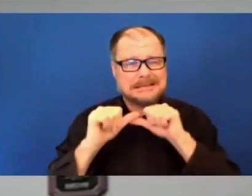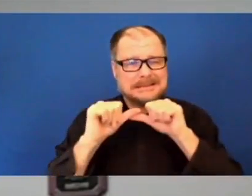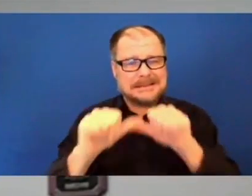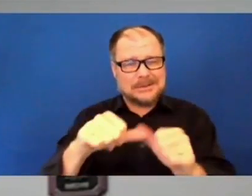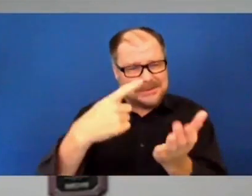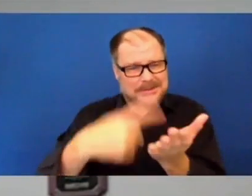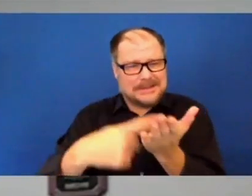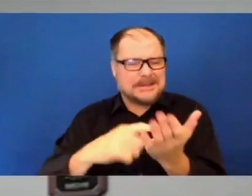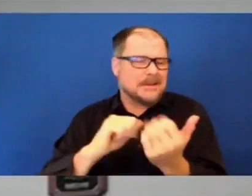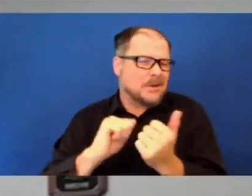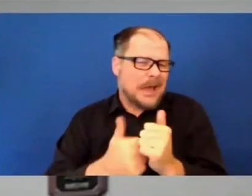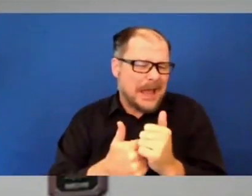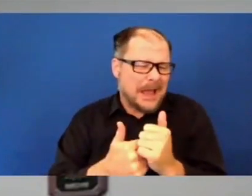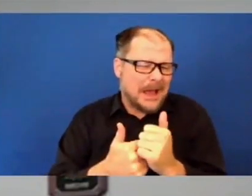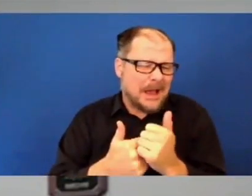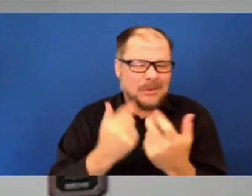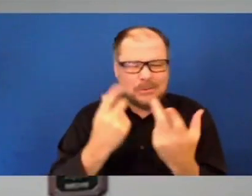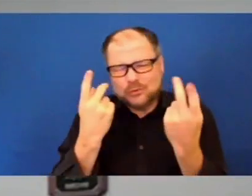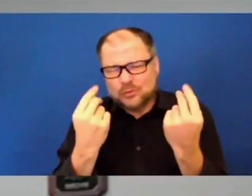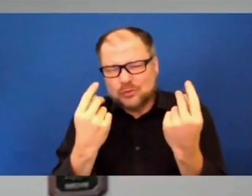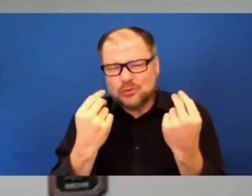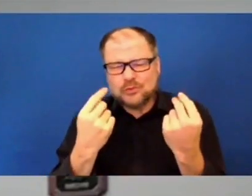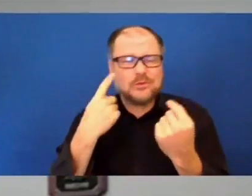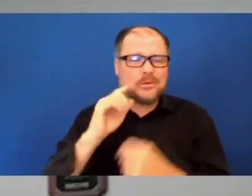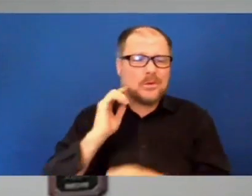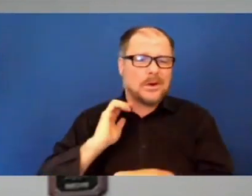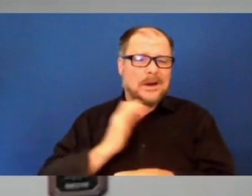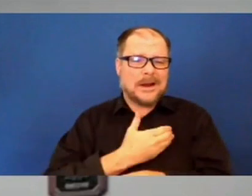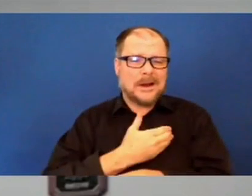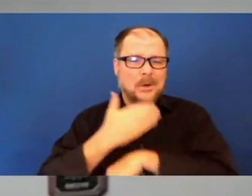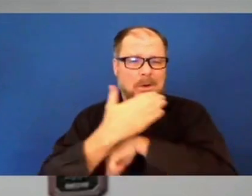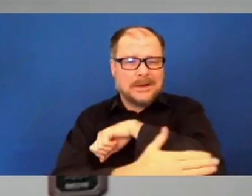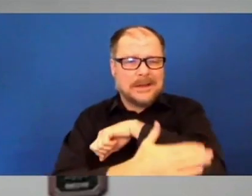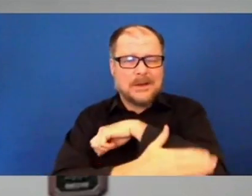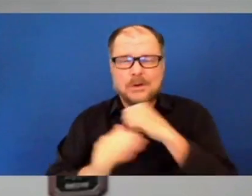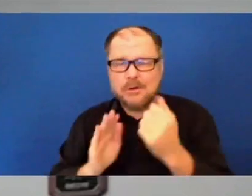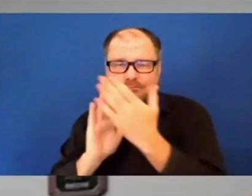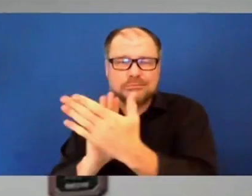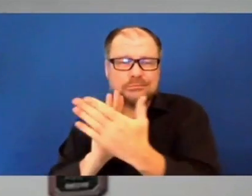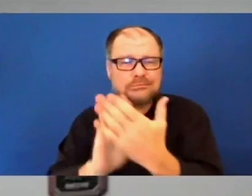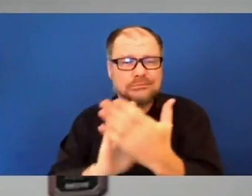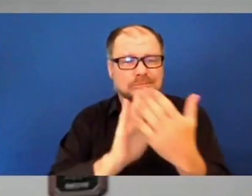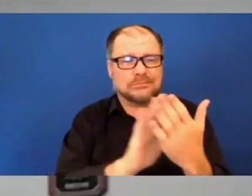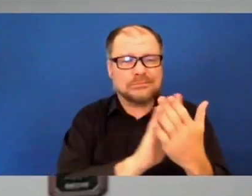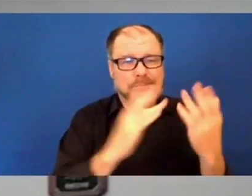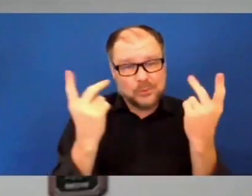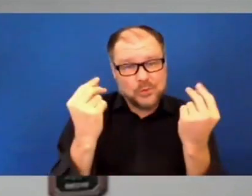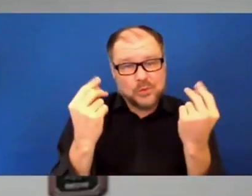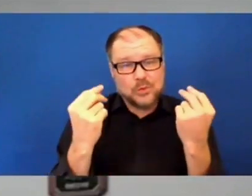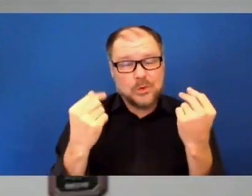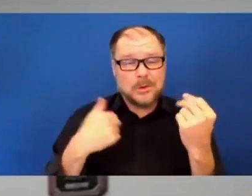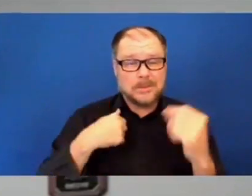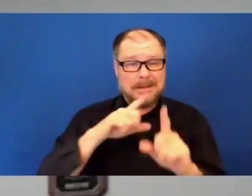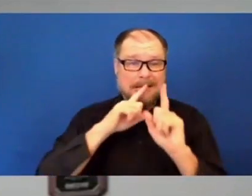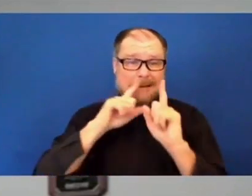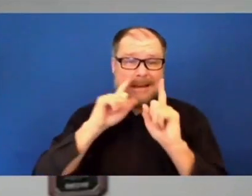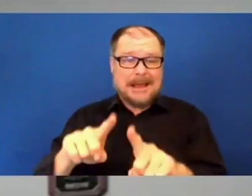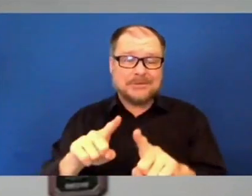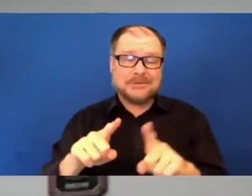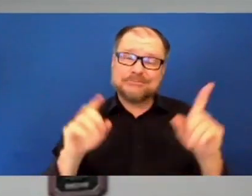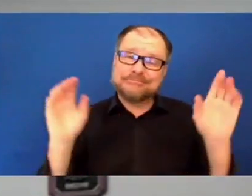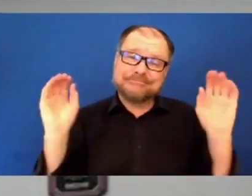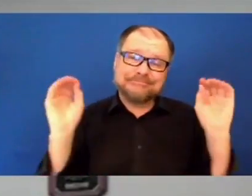this from the county specific perspective. I don't have answers around that. Those